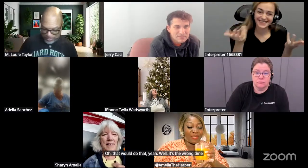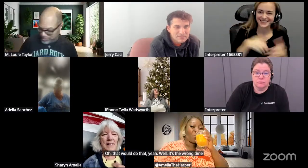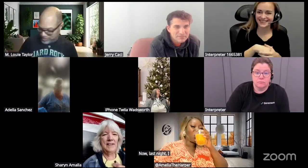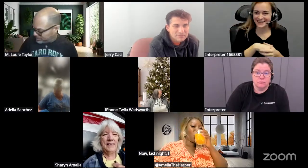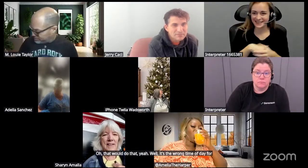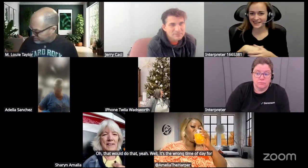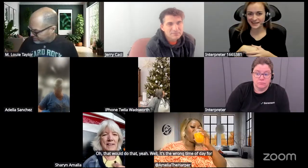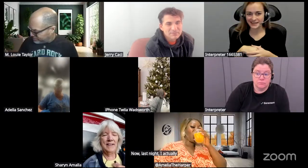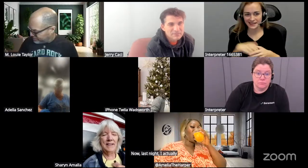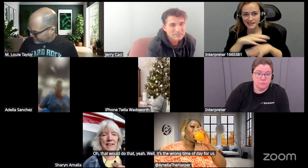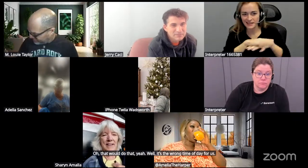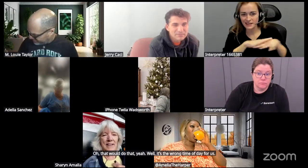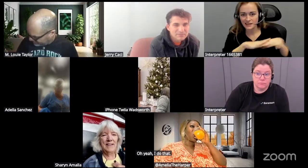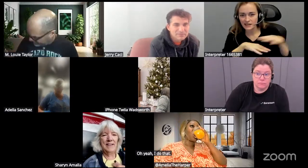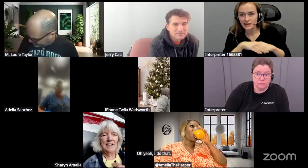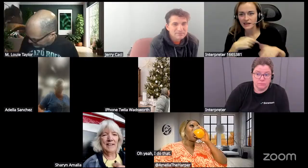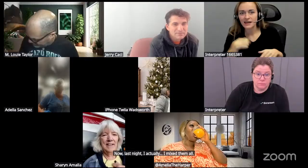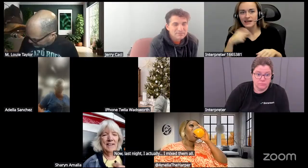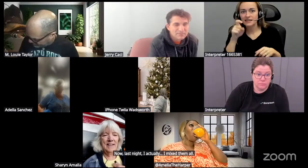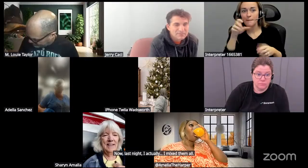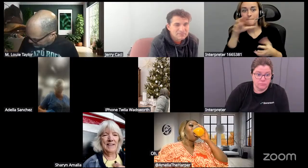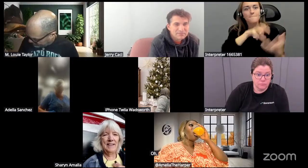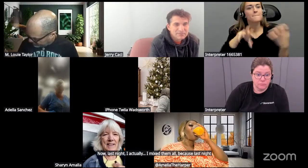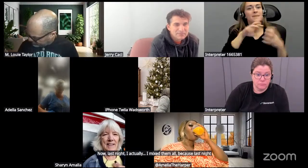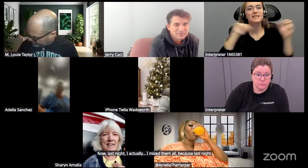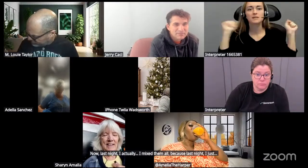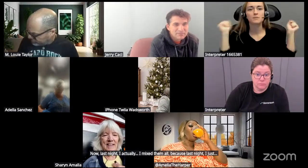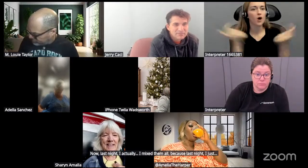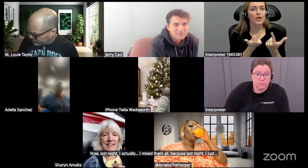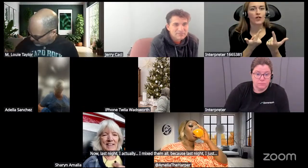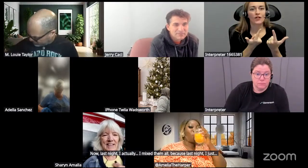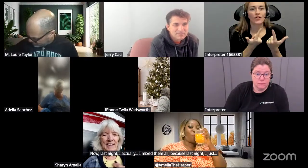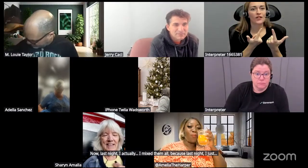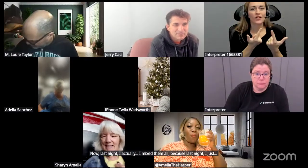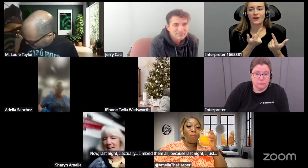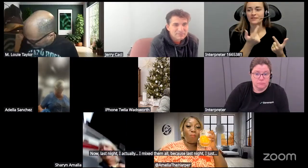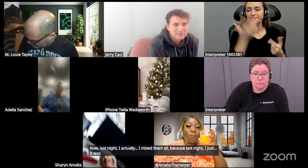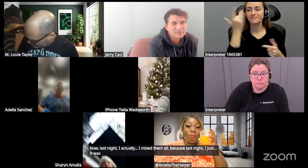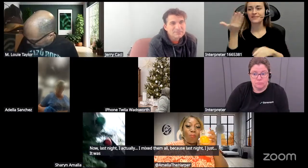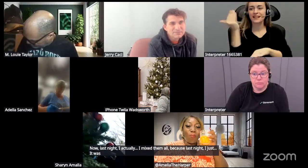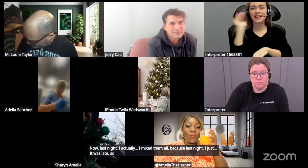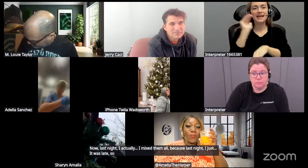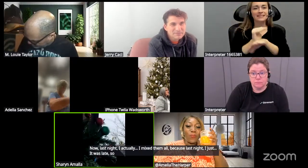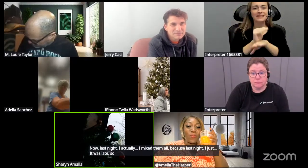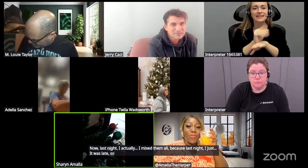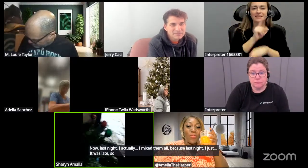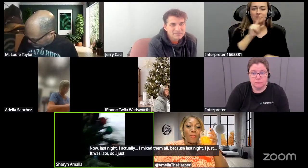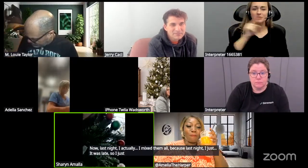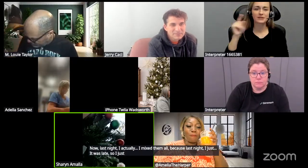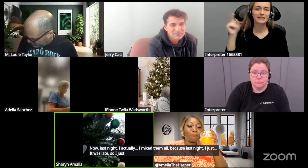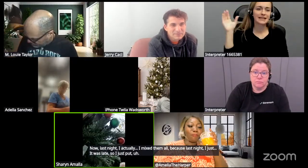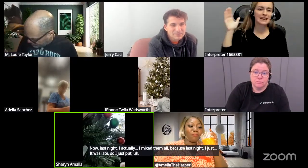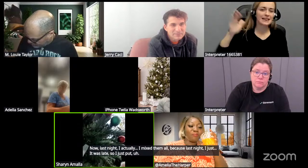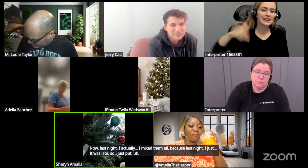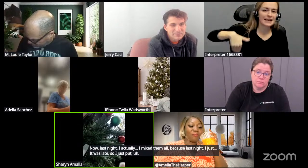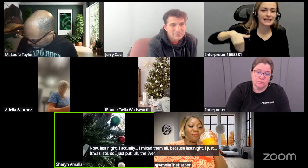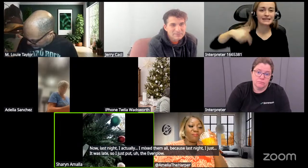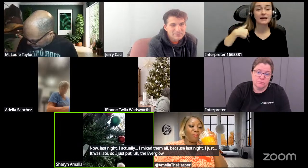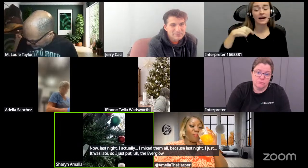us. I mixed them all because last night it was late, so I just put the